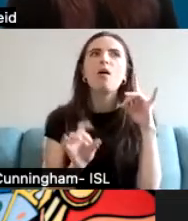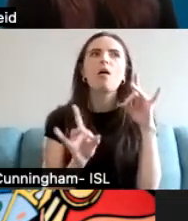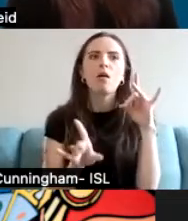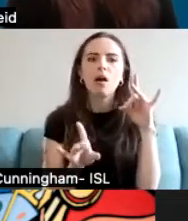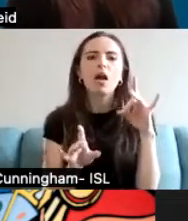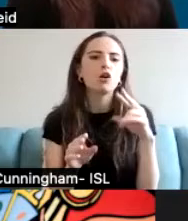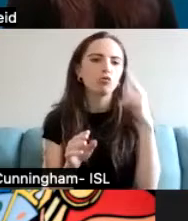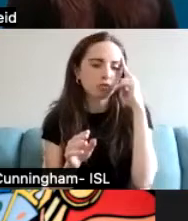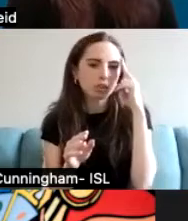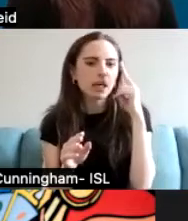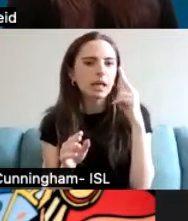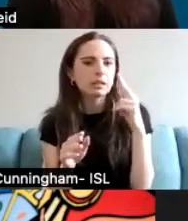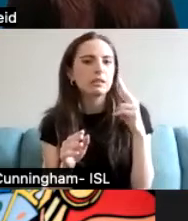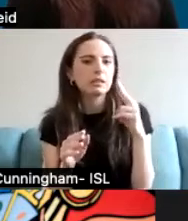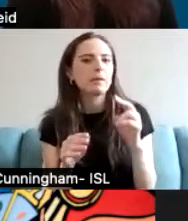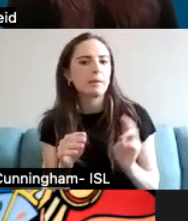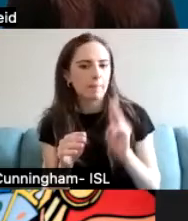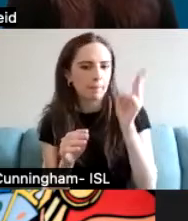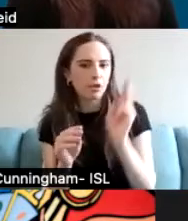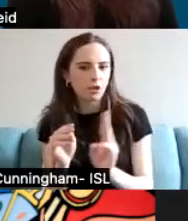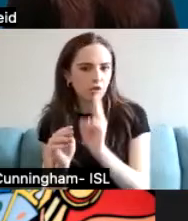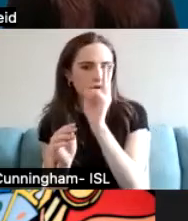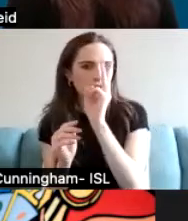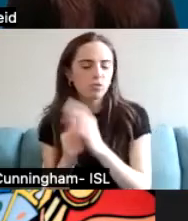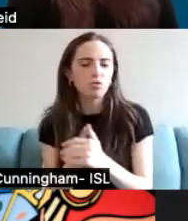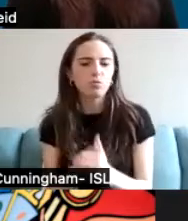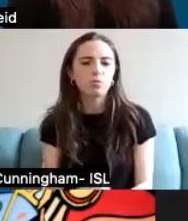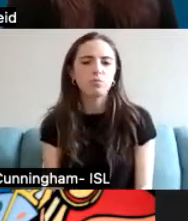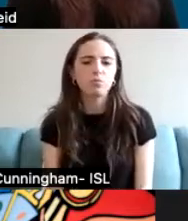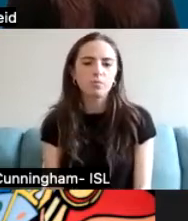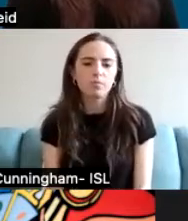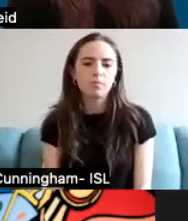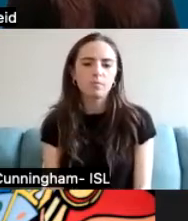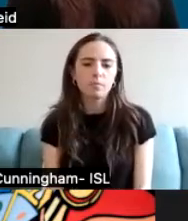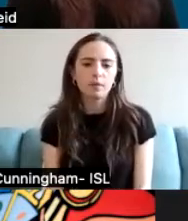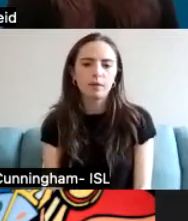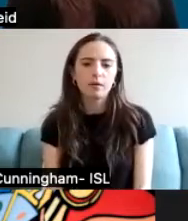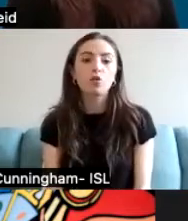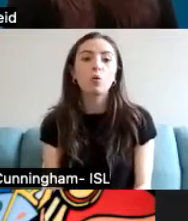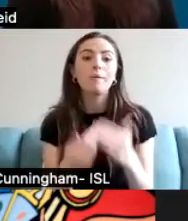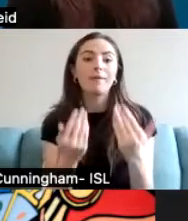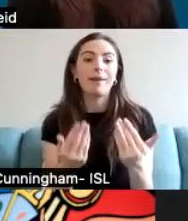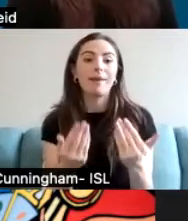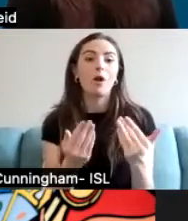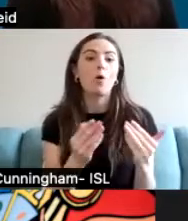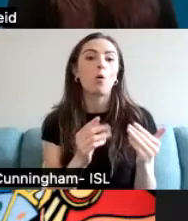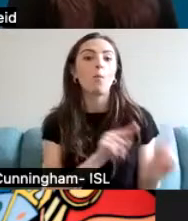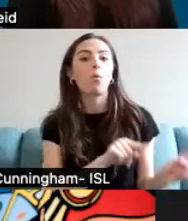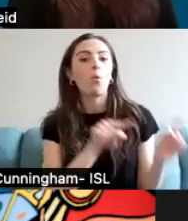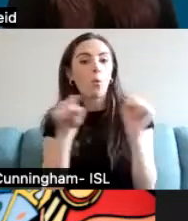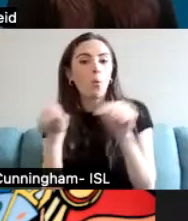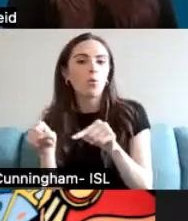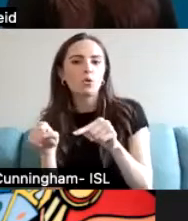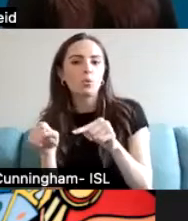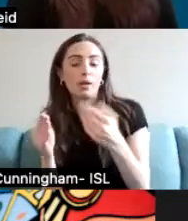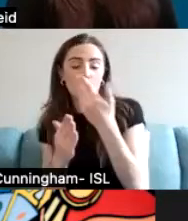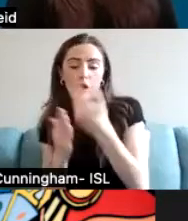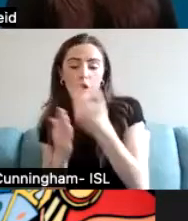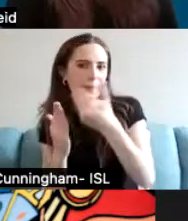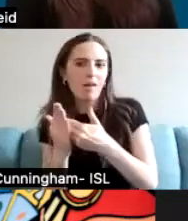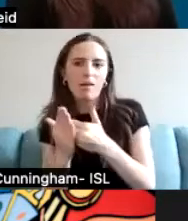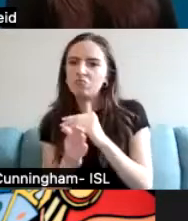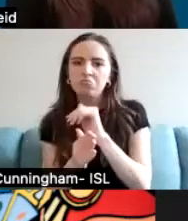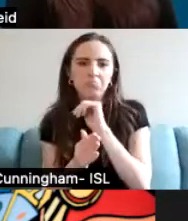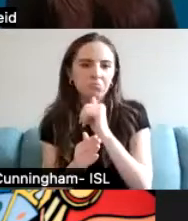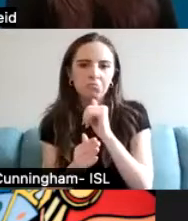it's a completely different experience. So let's hop over to an inaccessible document now and take a